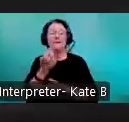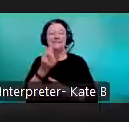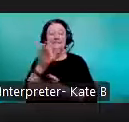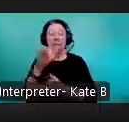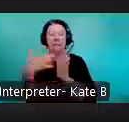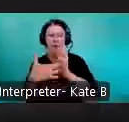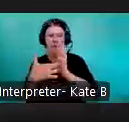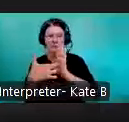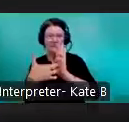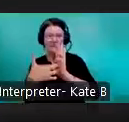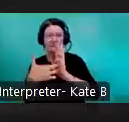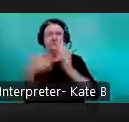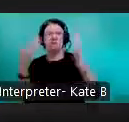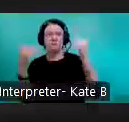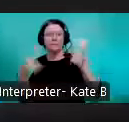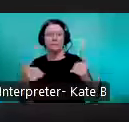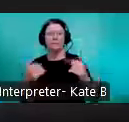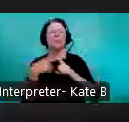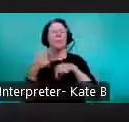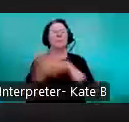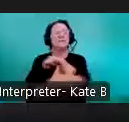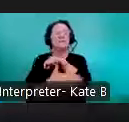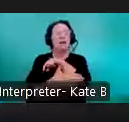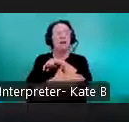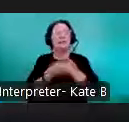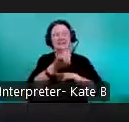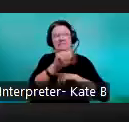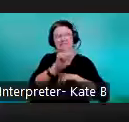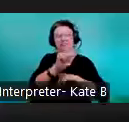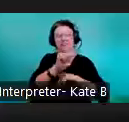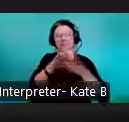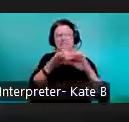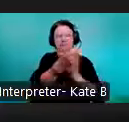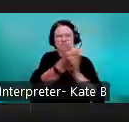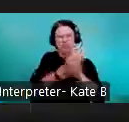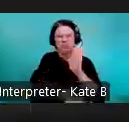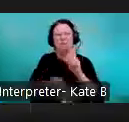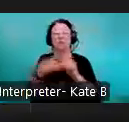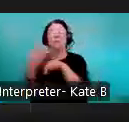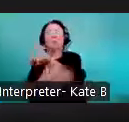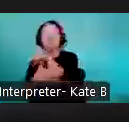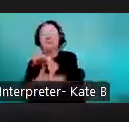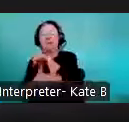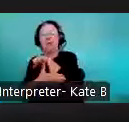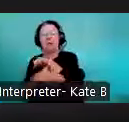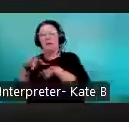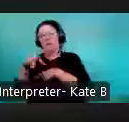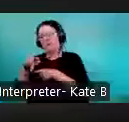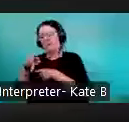representatives. And then we'll also be voting for the county district attorney and county partisan